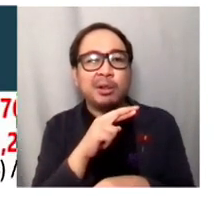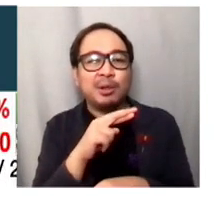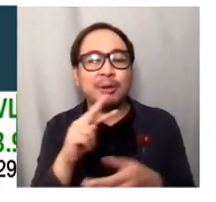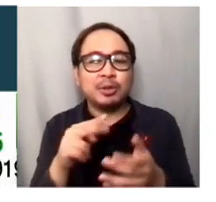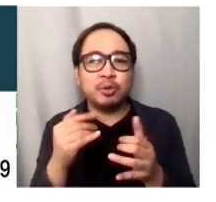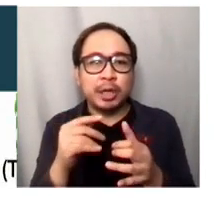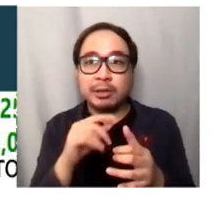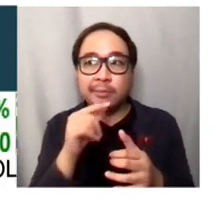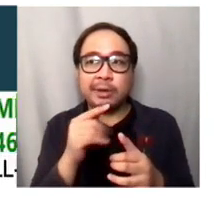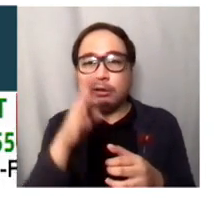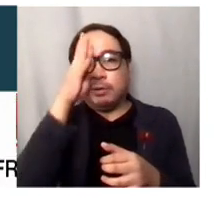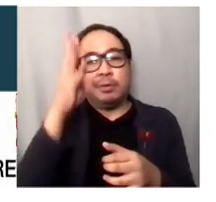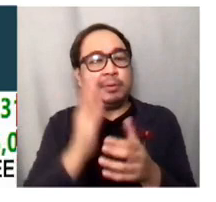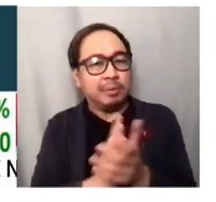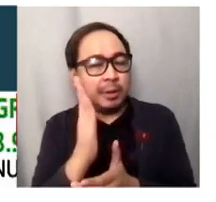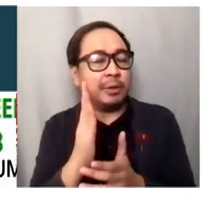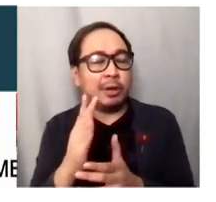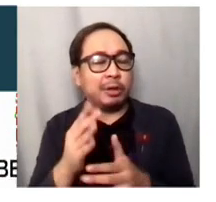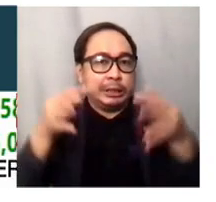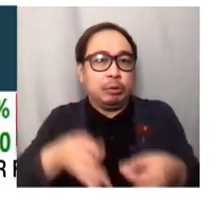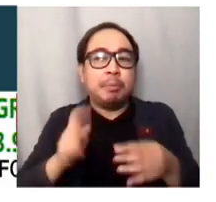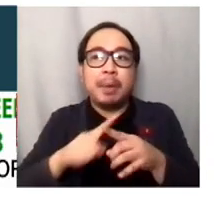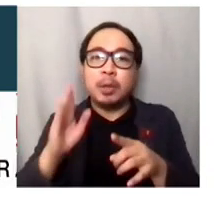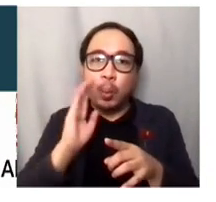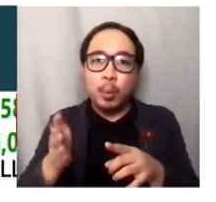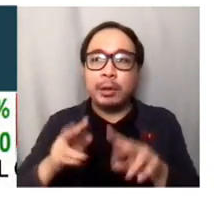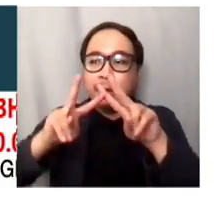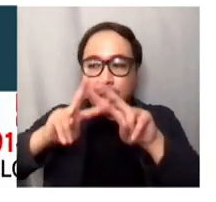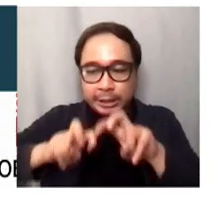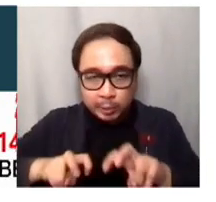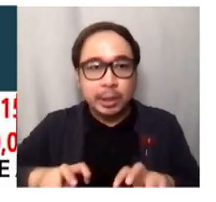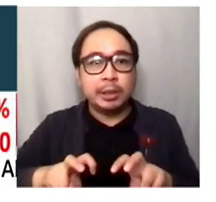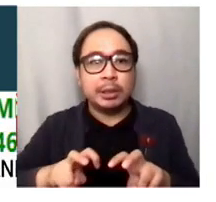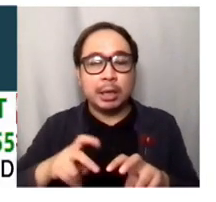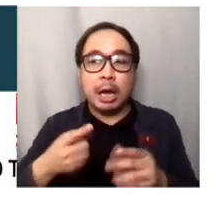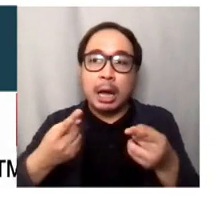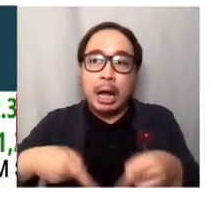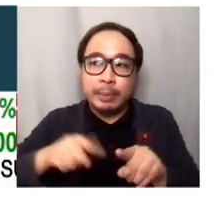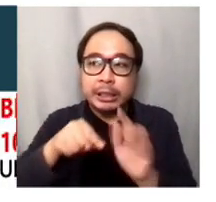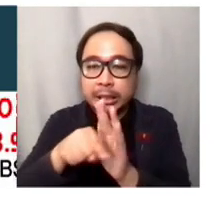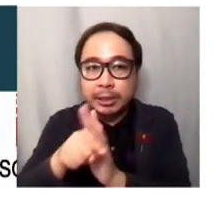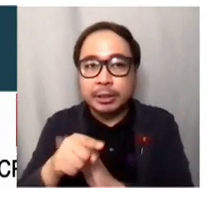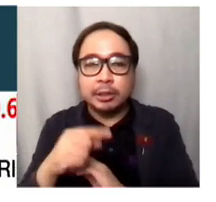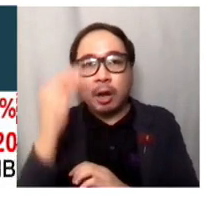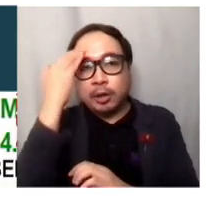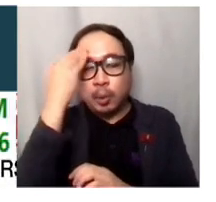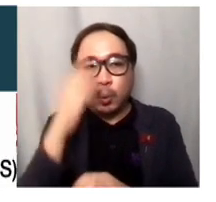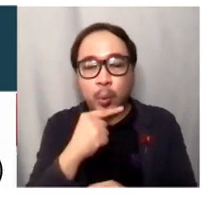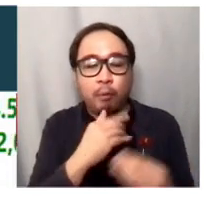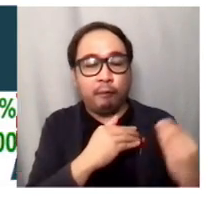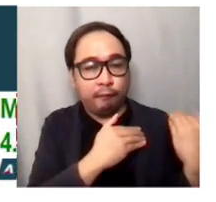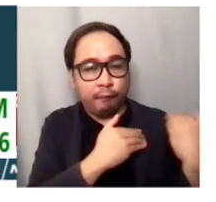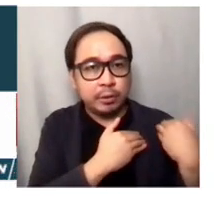thoroughly this incident so that we will know who are behind them and that they're made to account